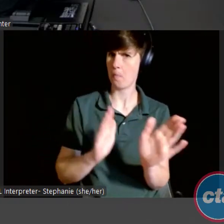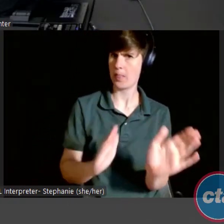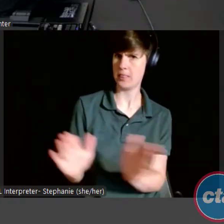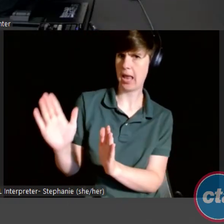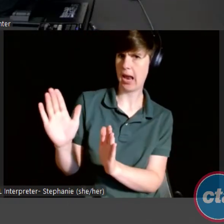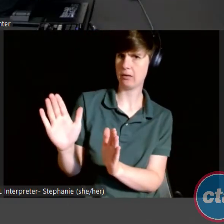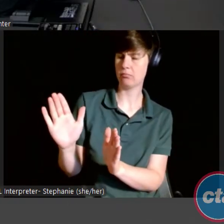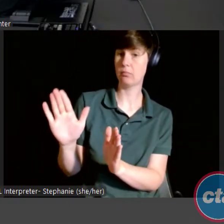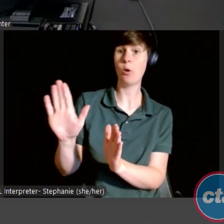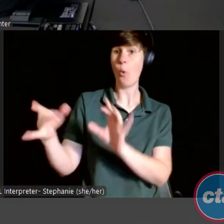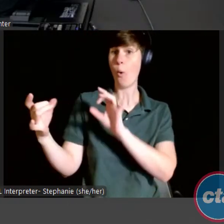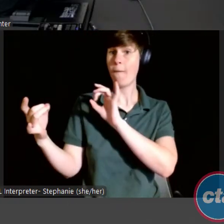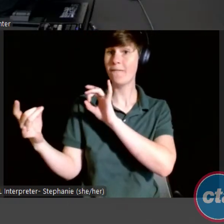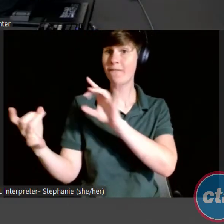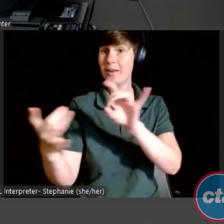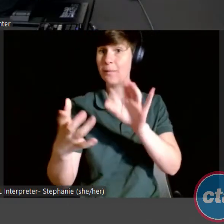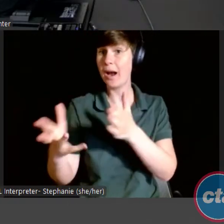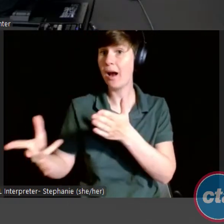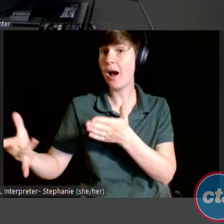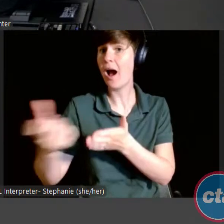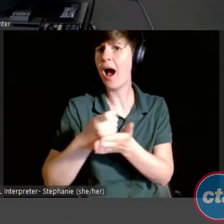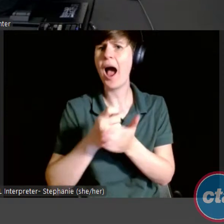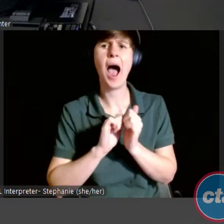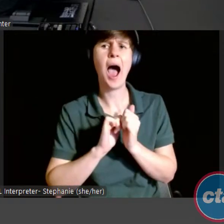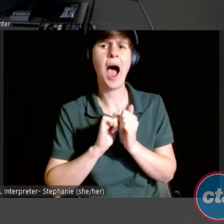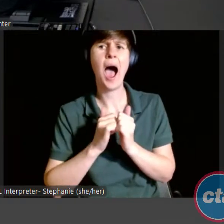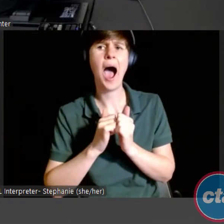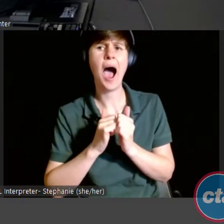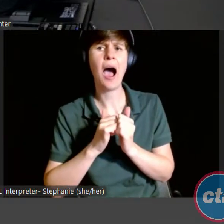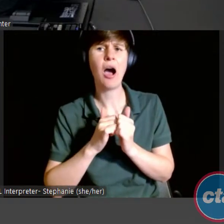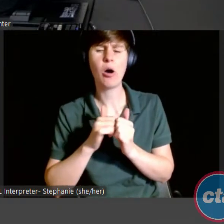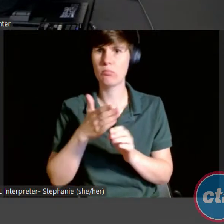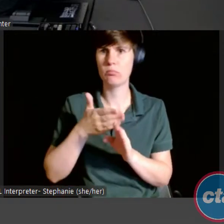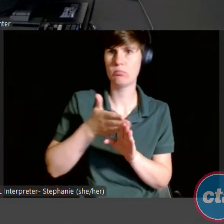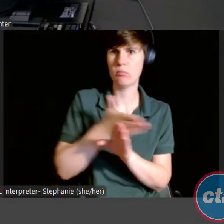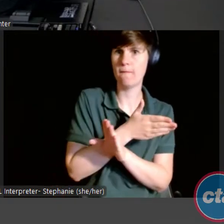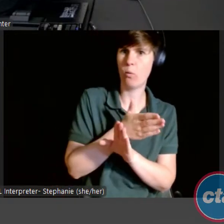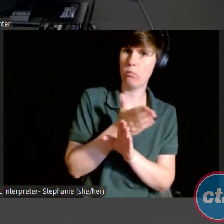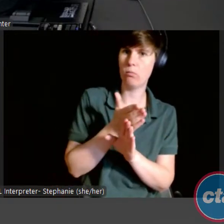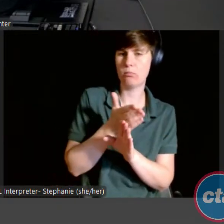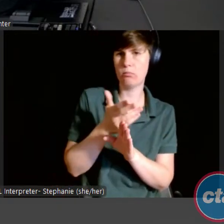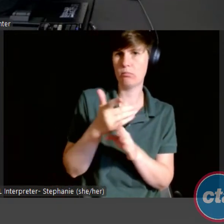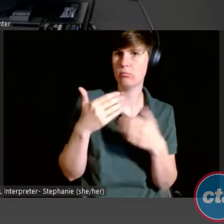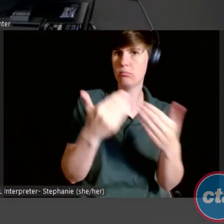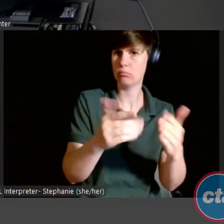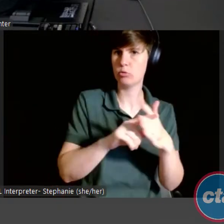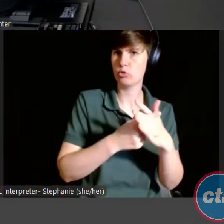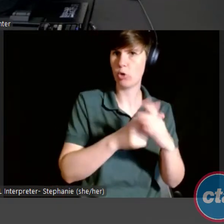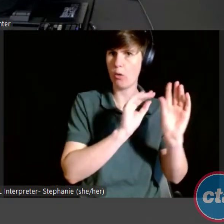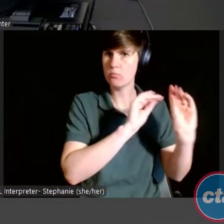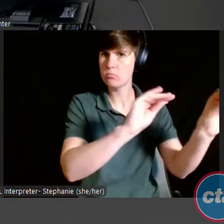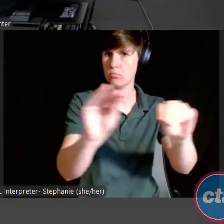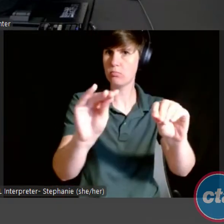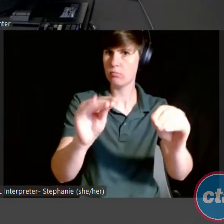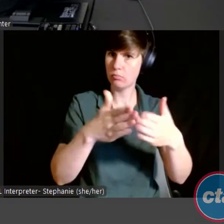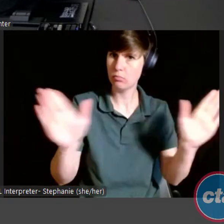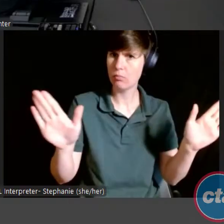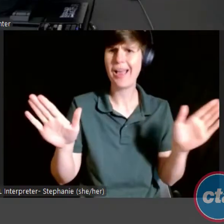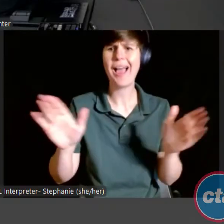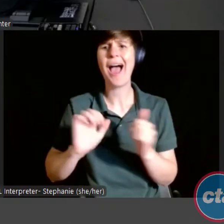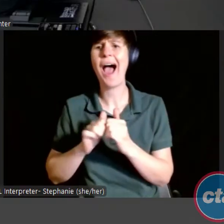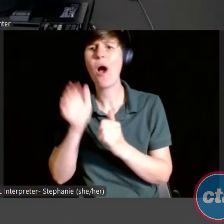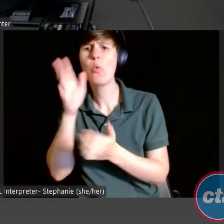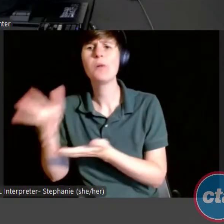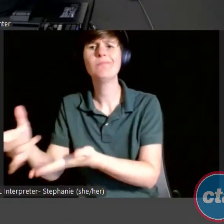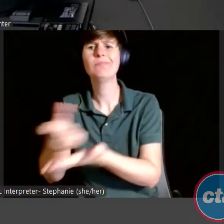initial feedback before moving on to the installation part of the process? We